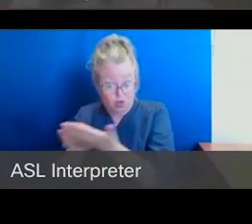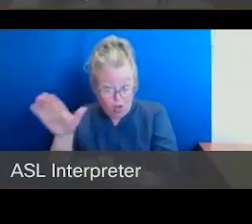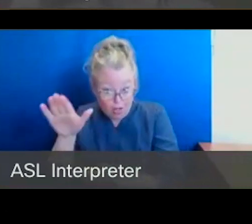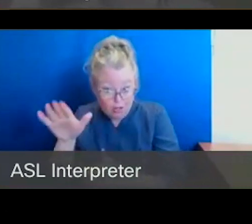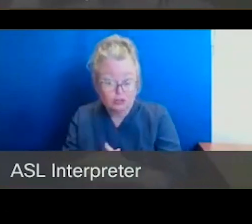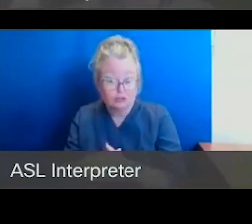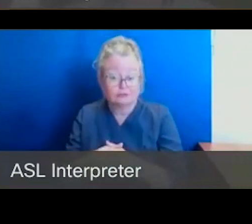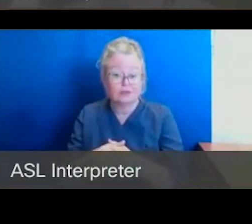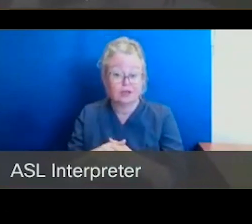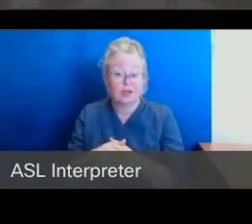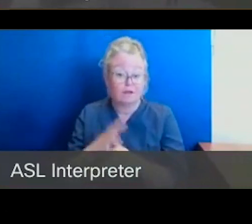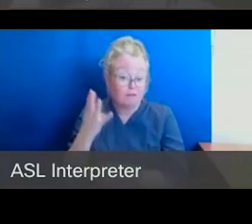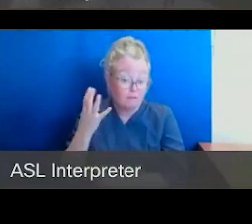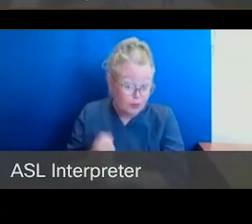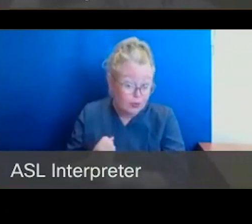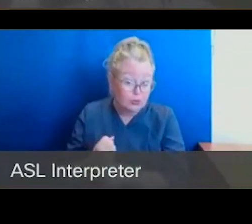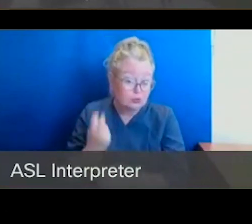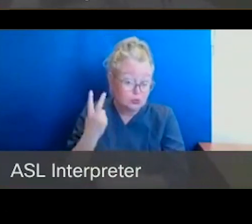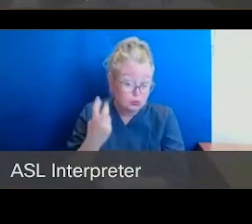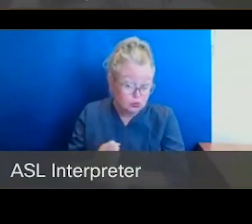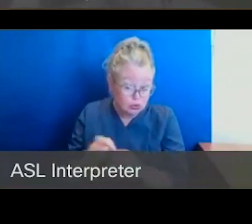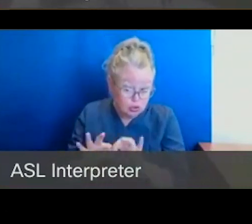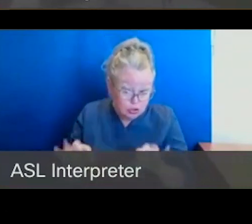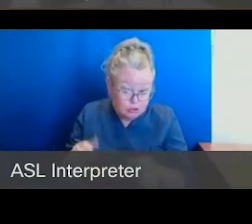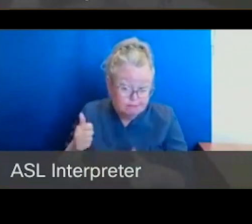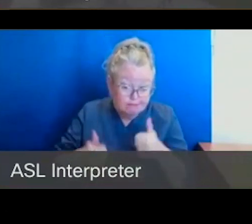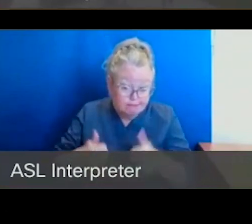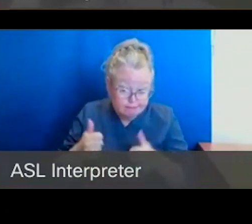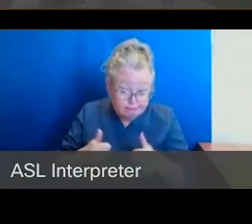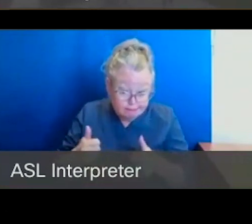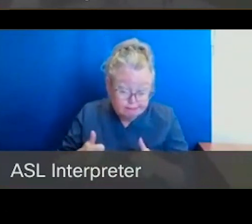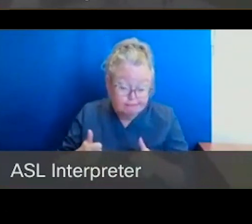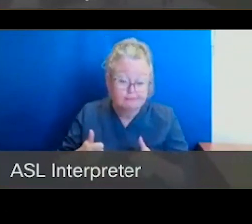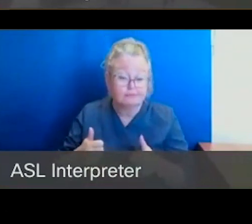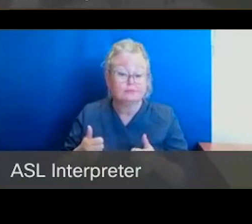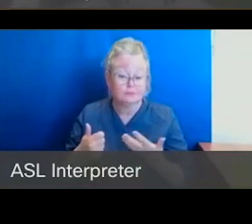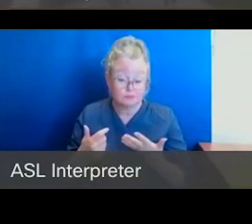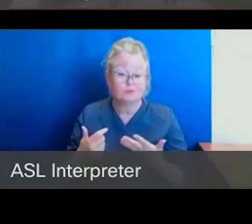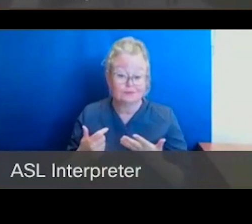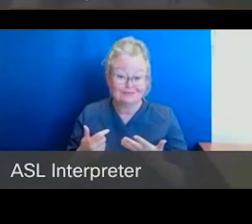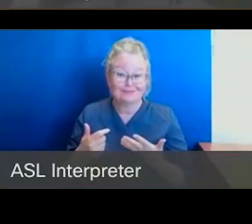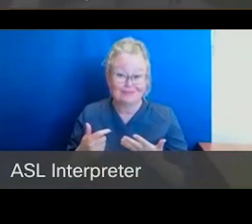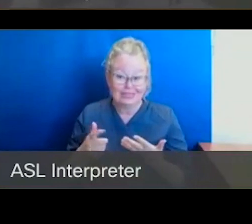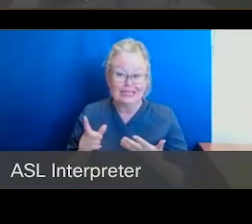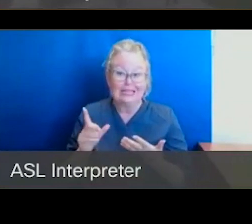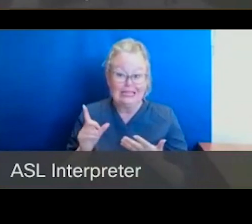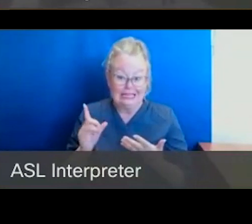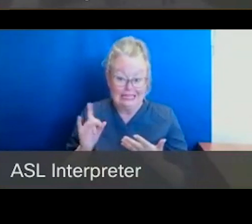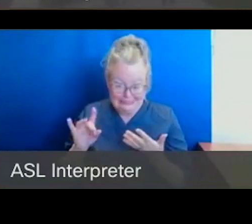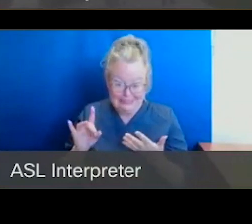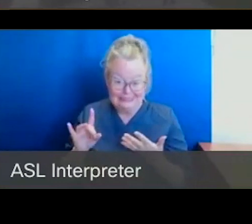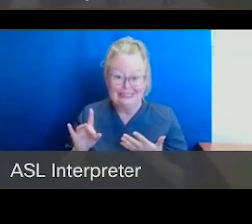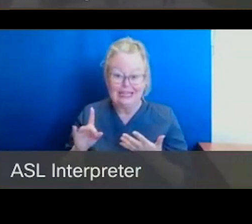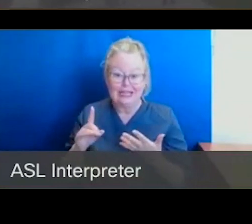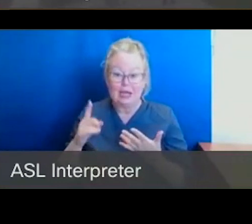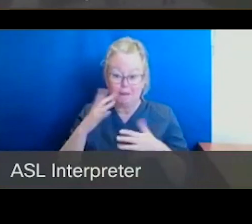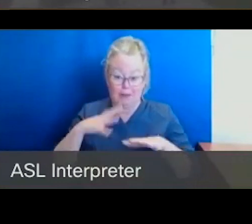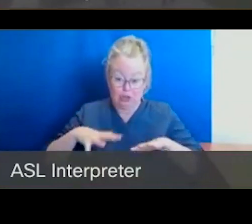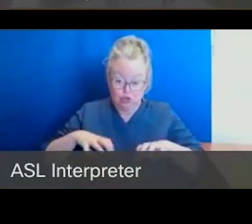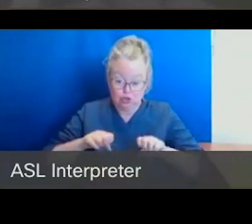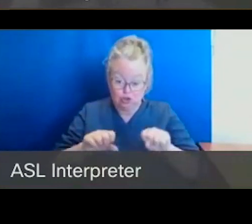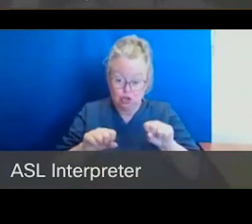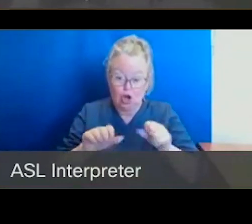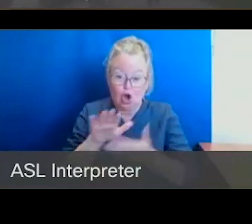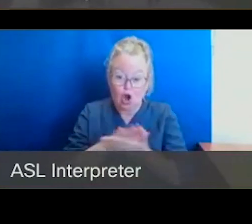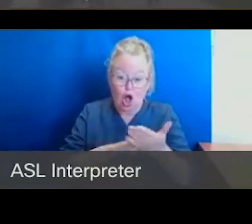4 years versus 2 years? Did they spend less time going on to college, because